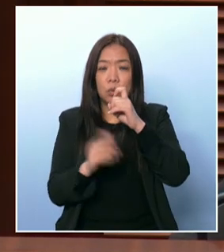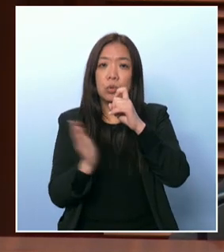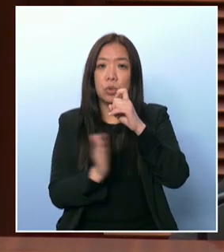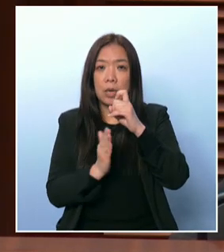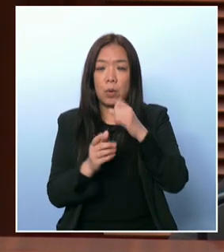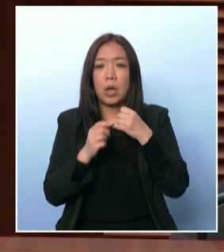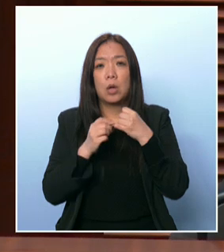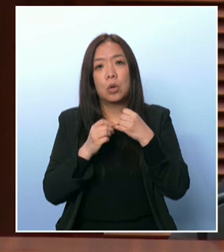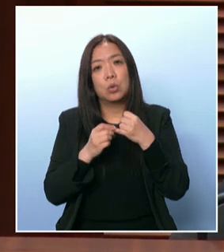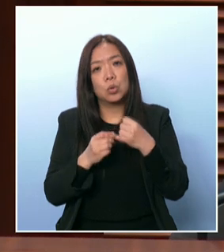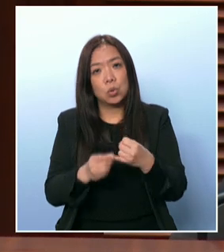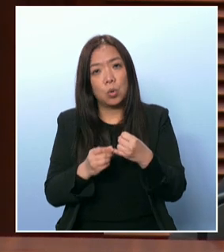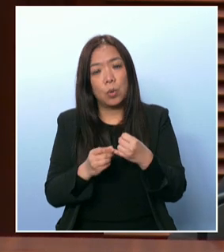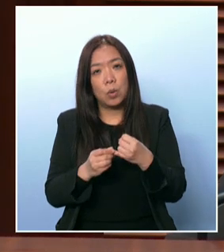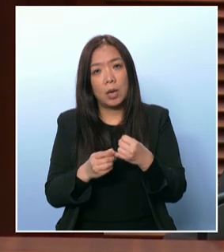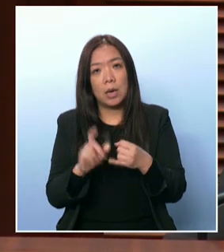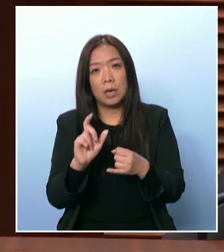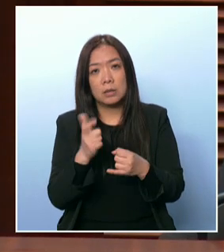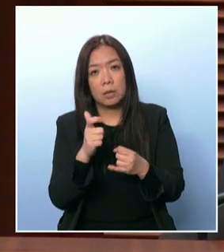We expect we will have a preliminary